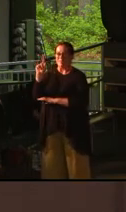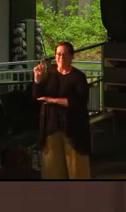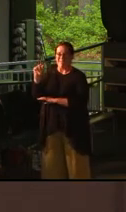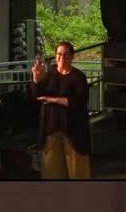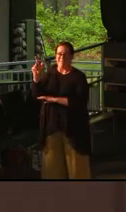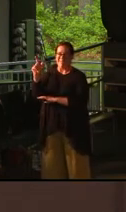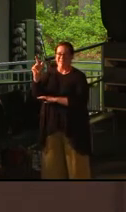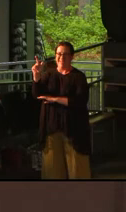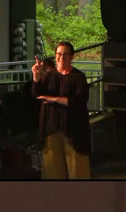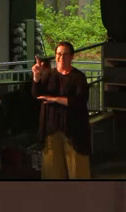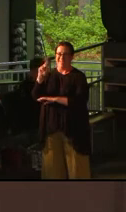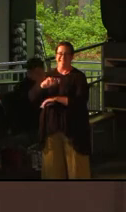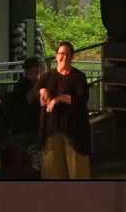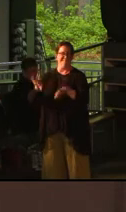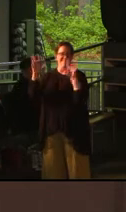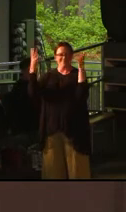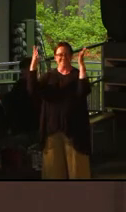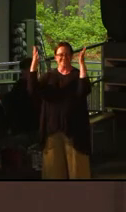2023.